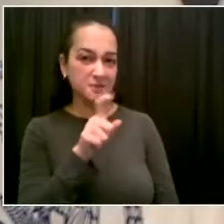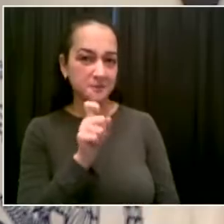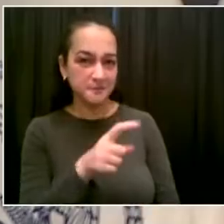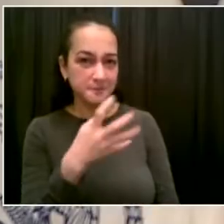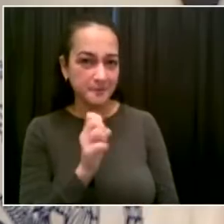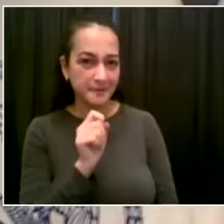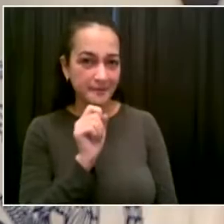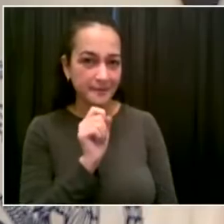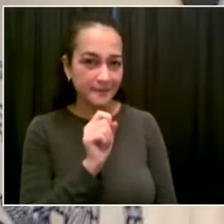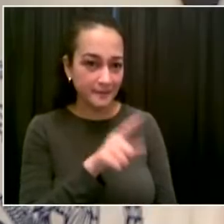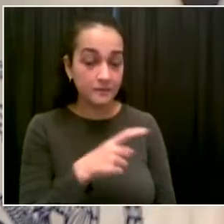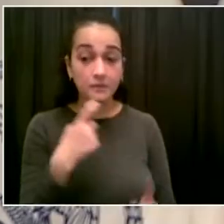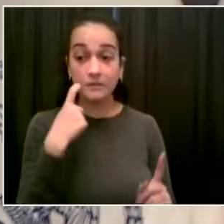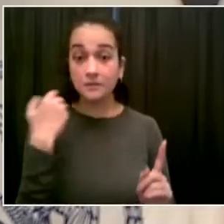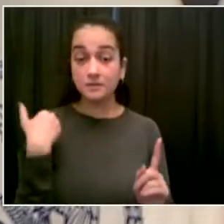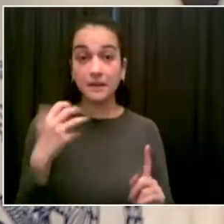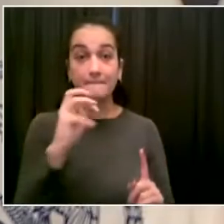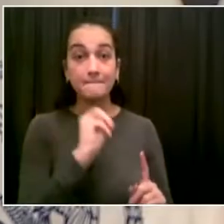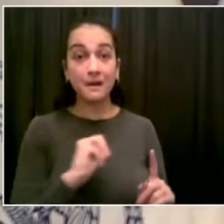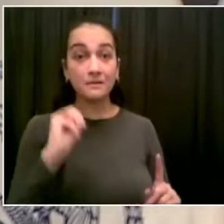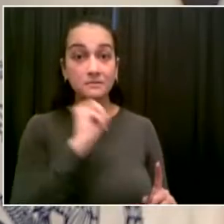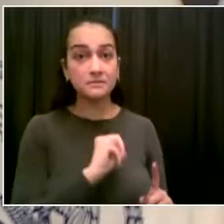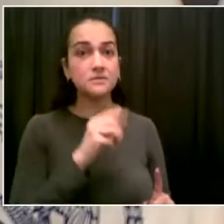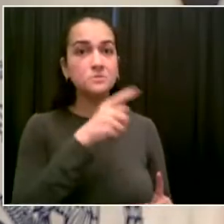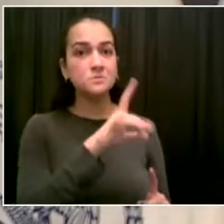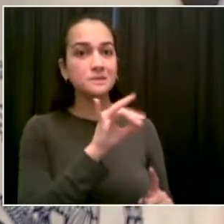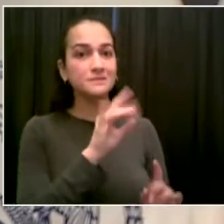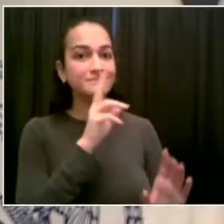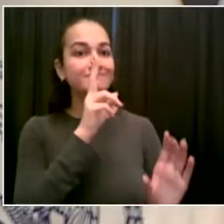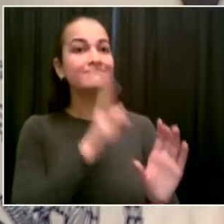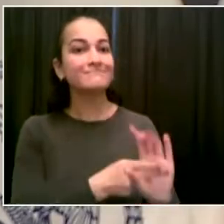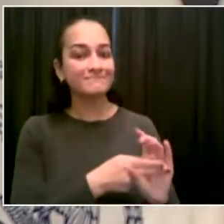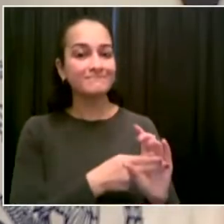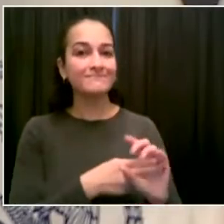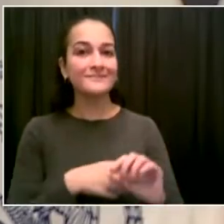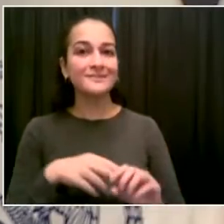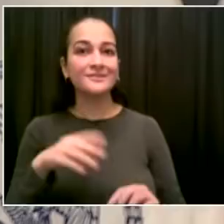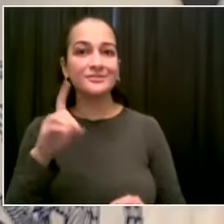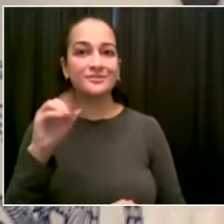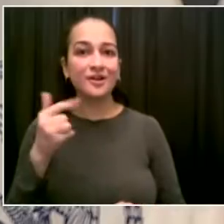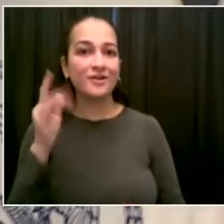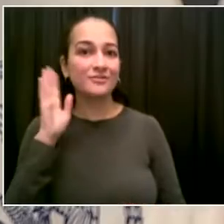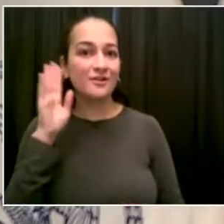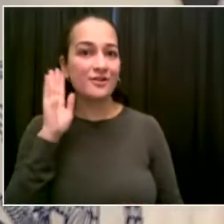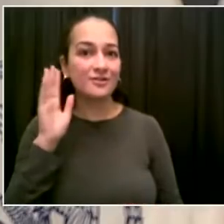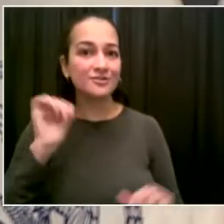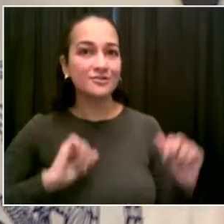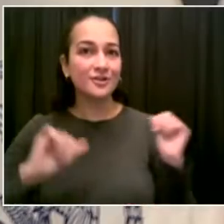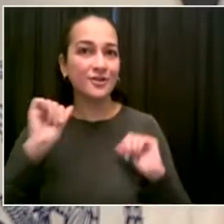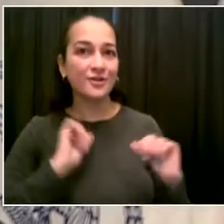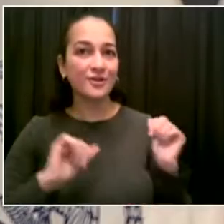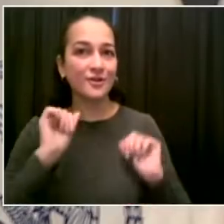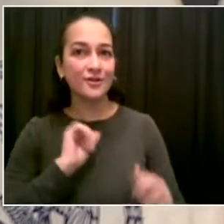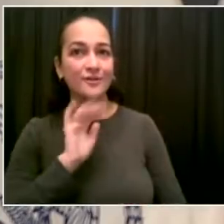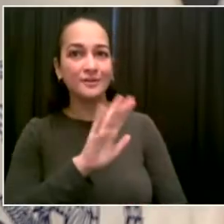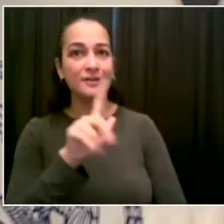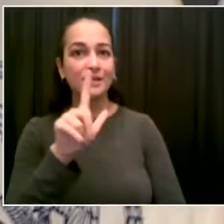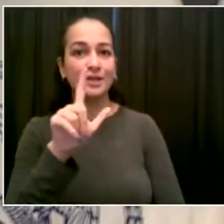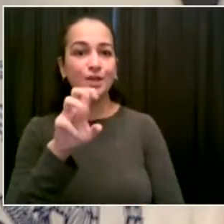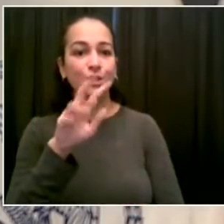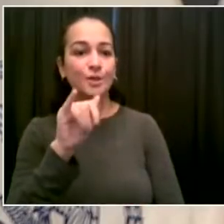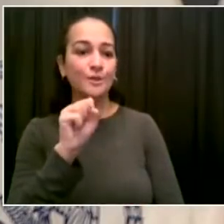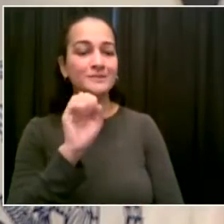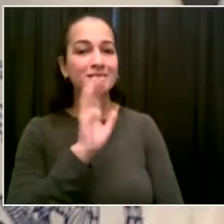you for specific examples. This is on the Department of Investigations probe